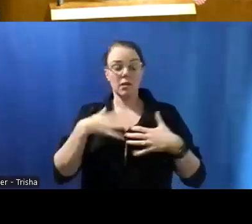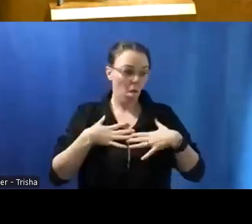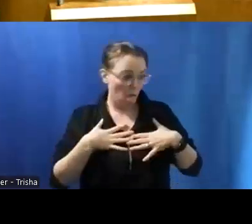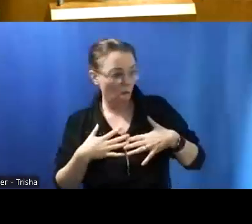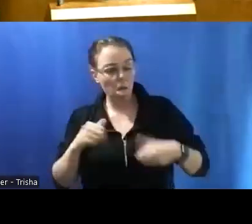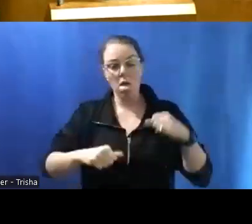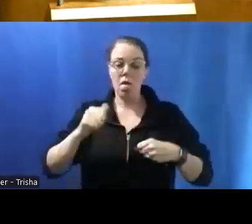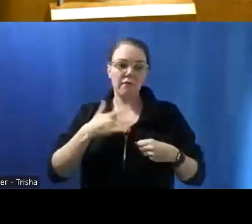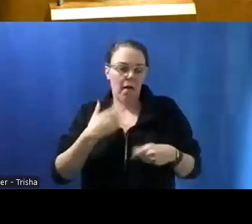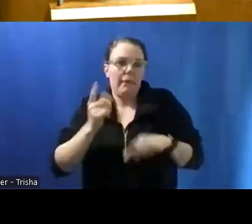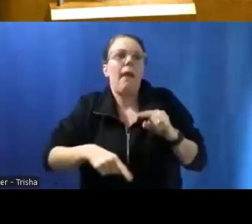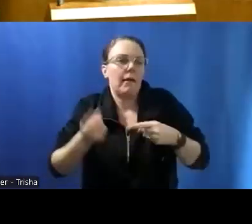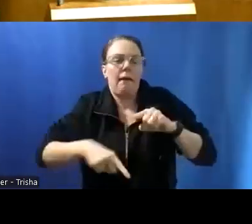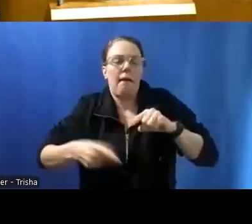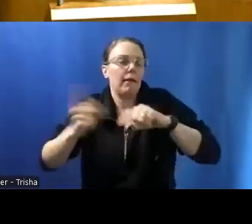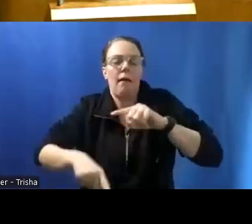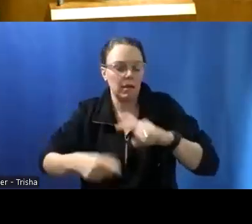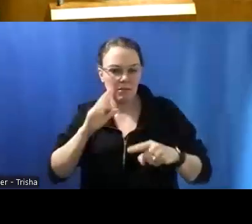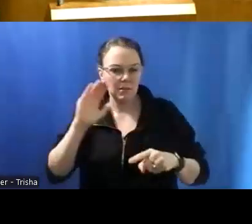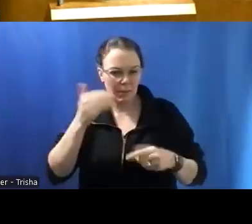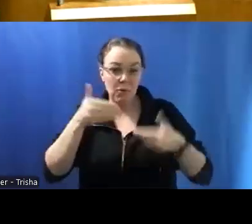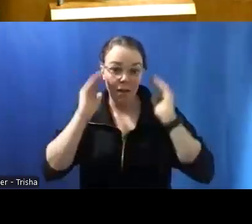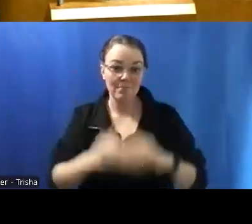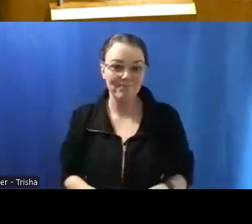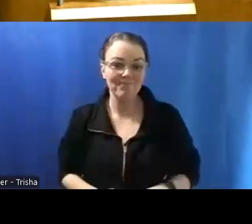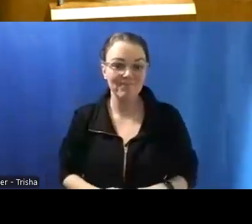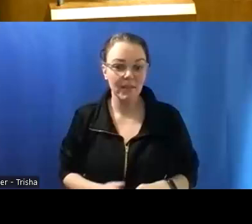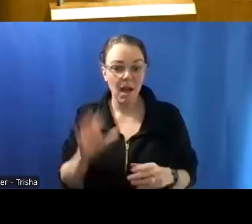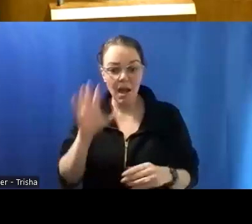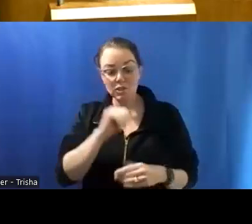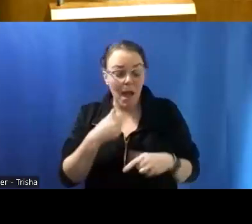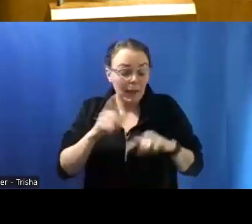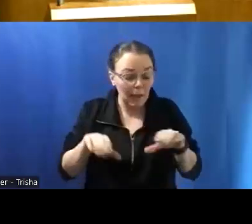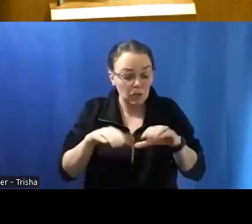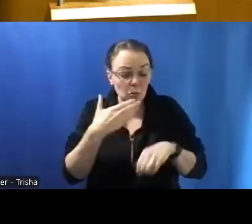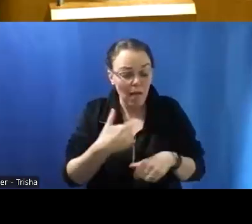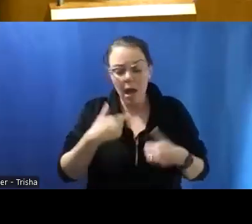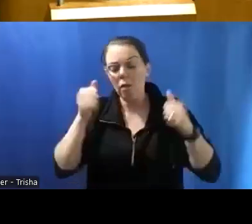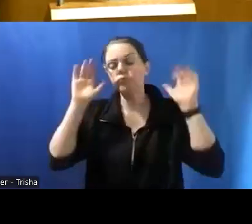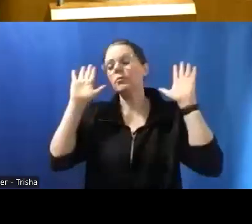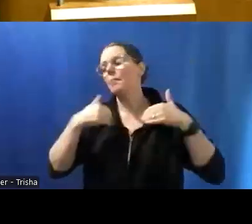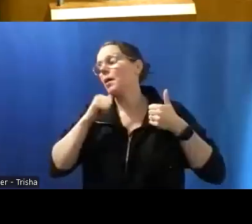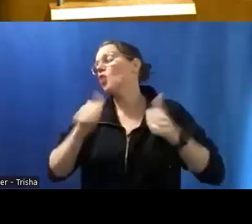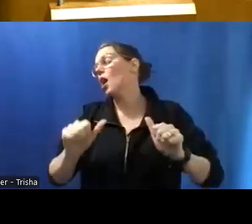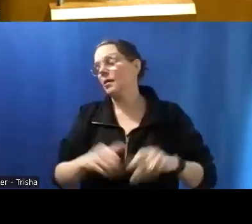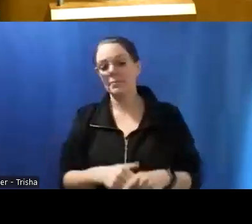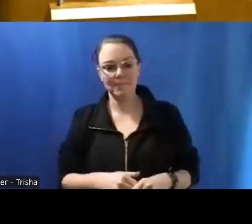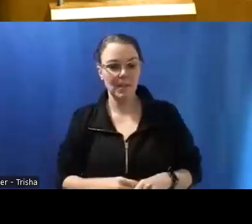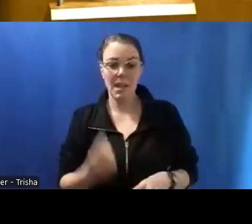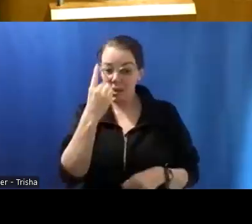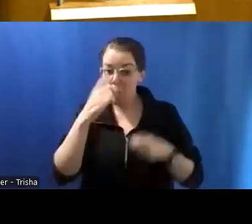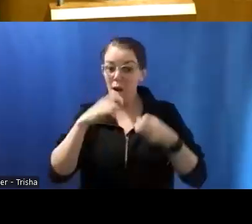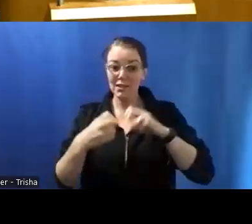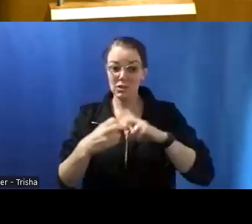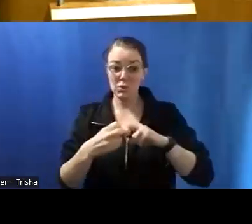well. And again, it does seem like an overwhelming task. So they assume they're not going to do well. They don't even try. And one of the issues, of course, is